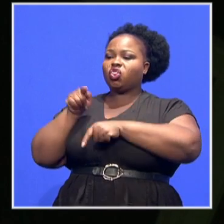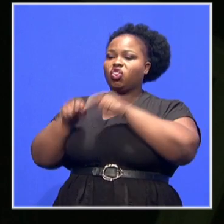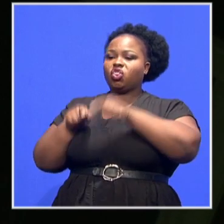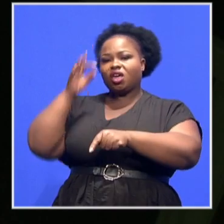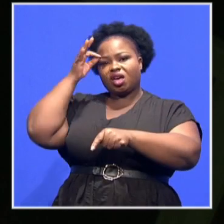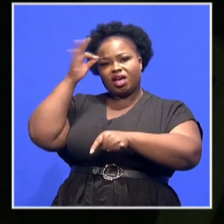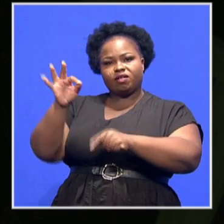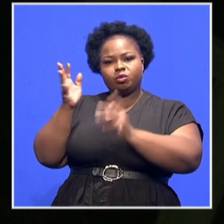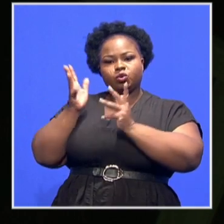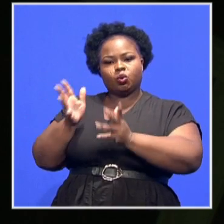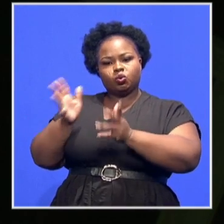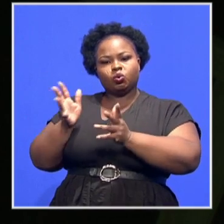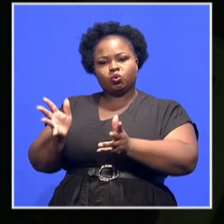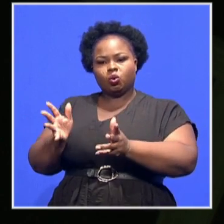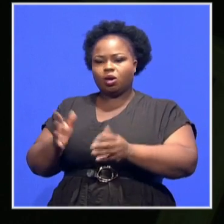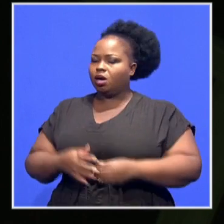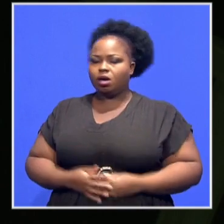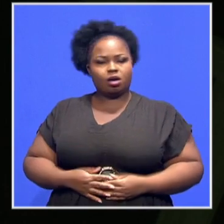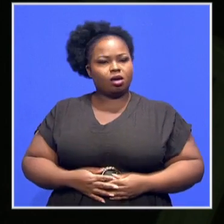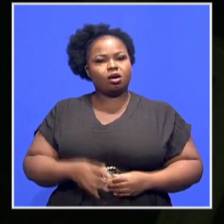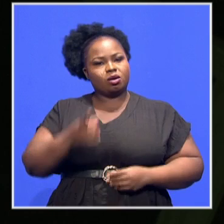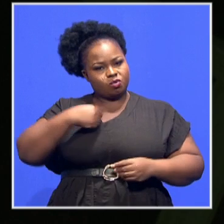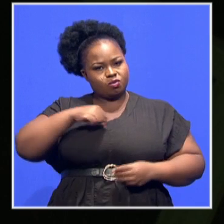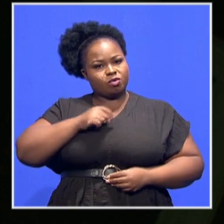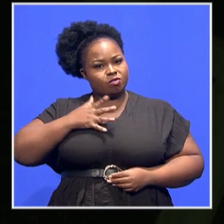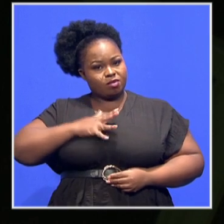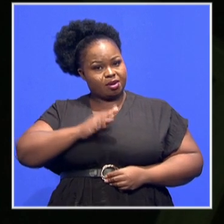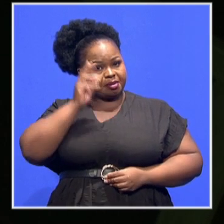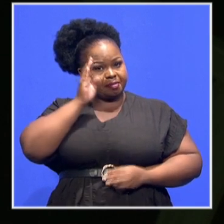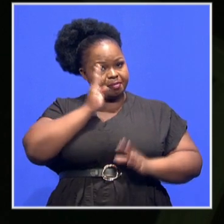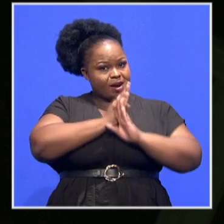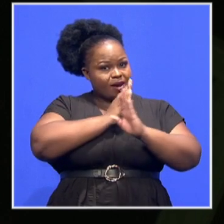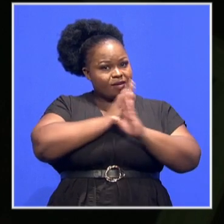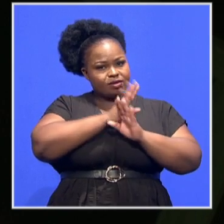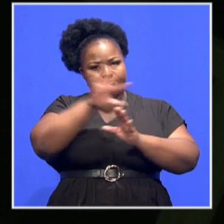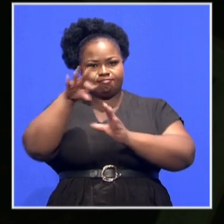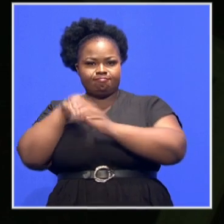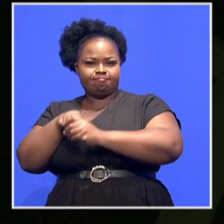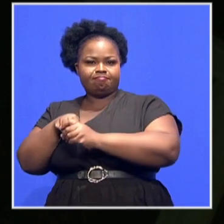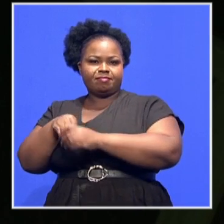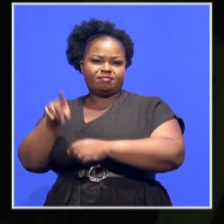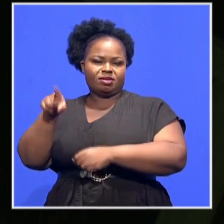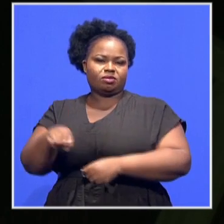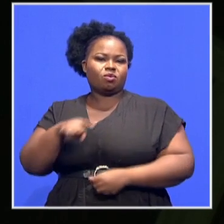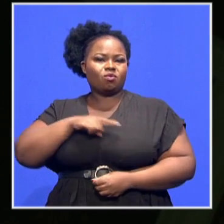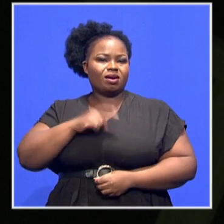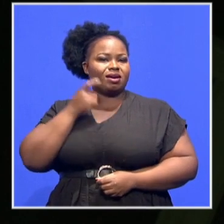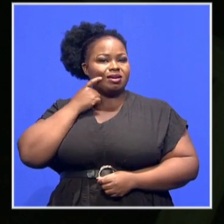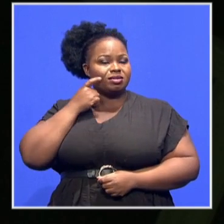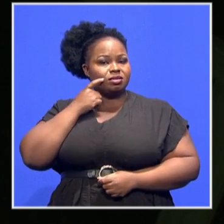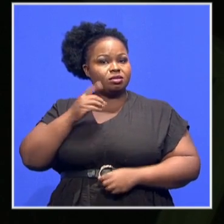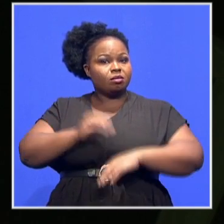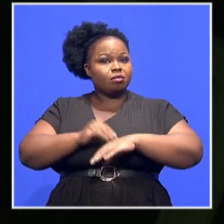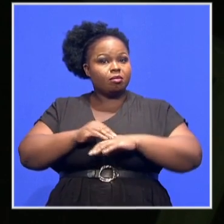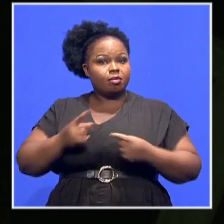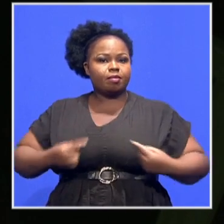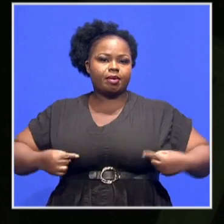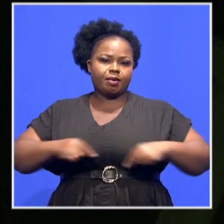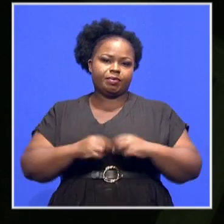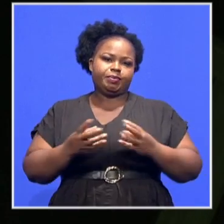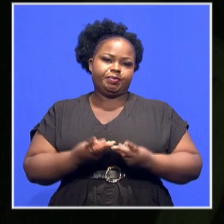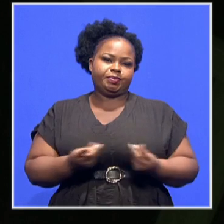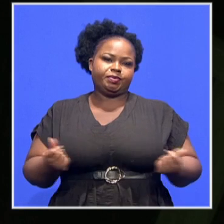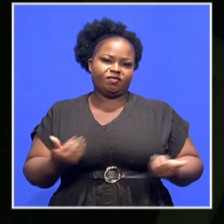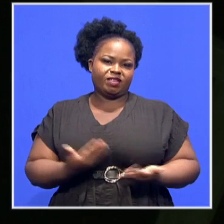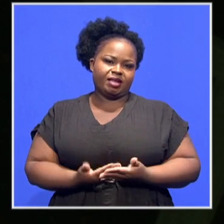them to get into the ring so that we work together to solve our problems. And we are